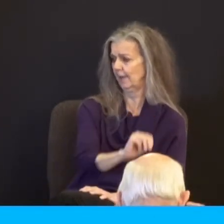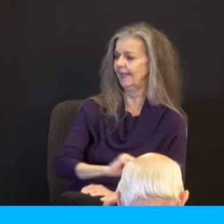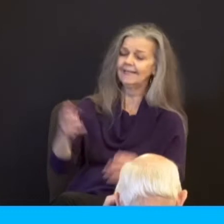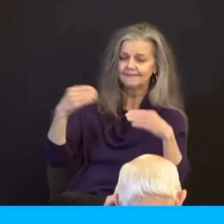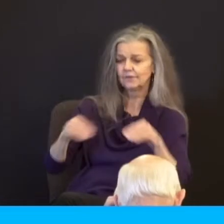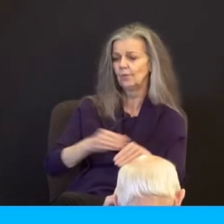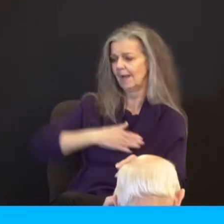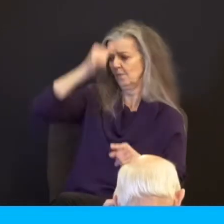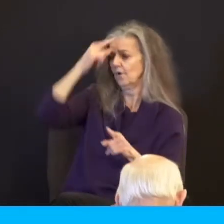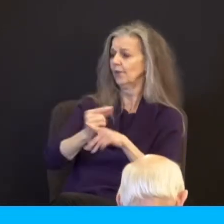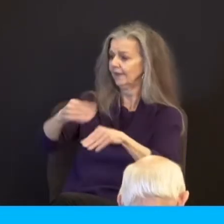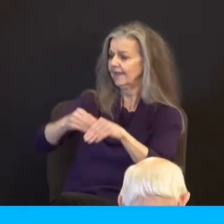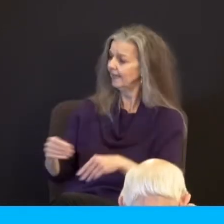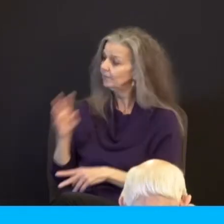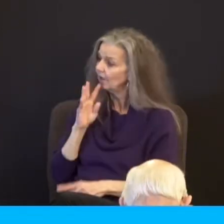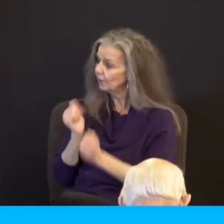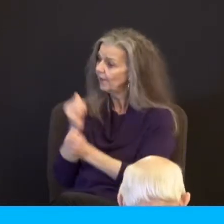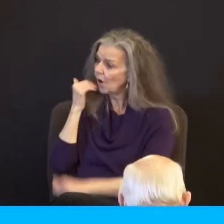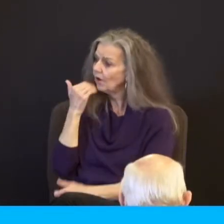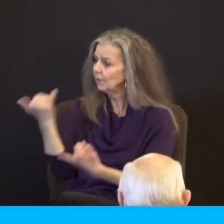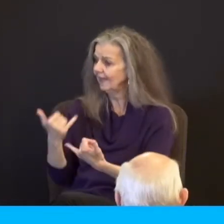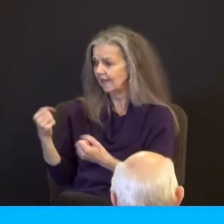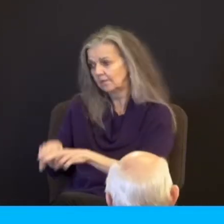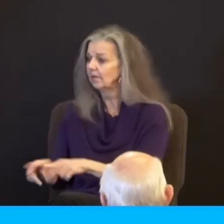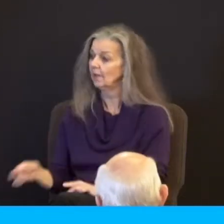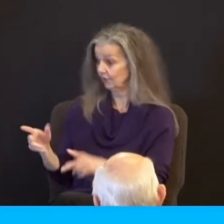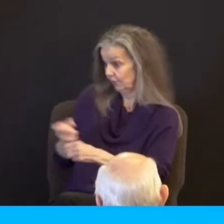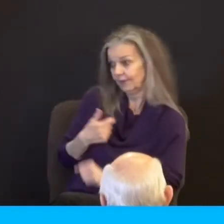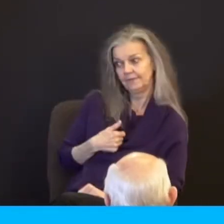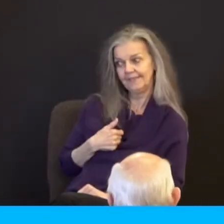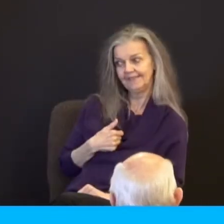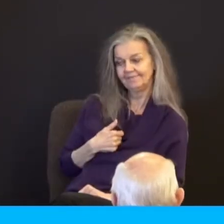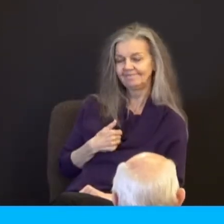and I'm talking to you a harlot that we might get, together, but you can trust me.